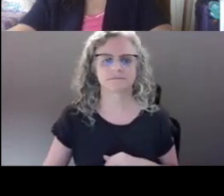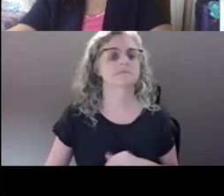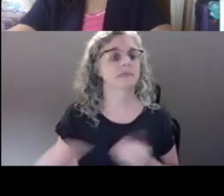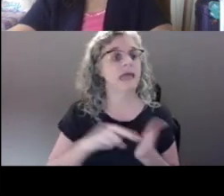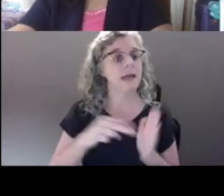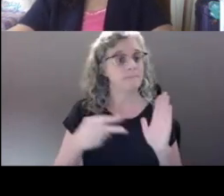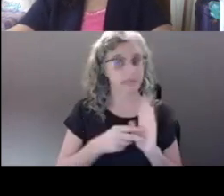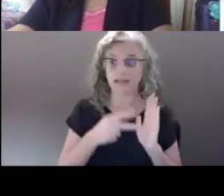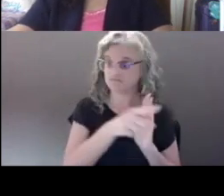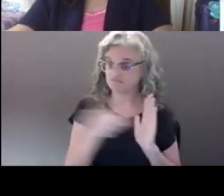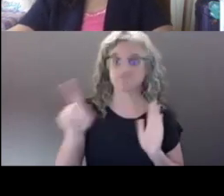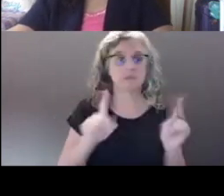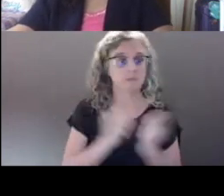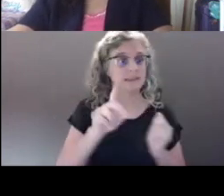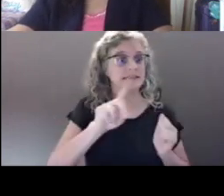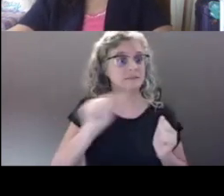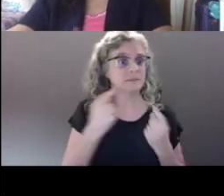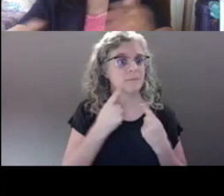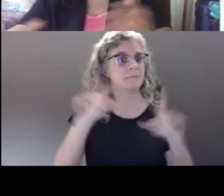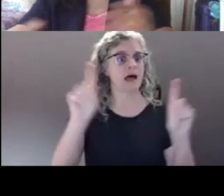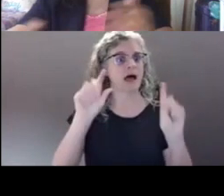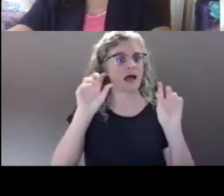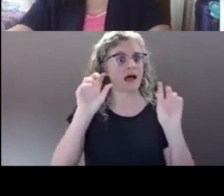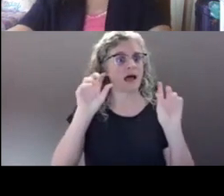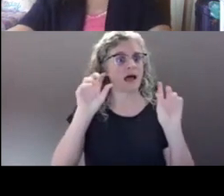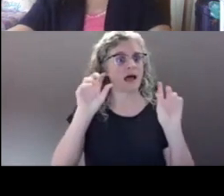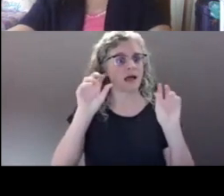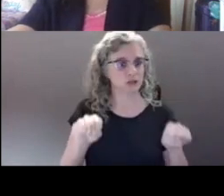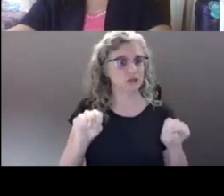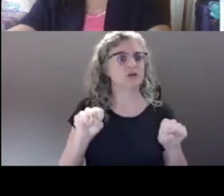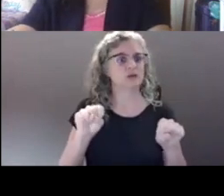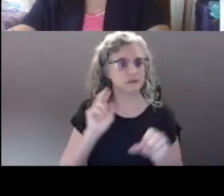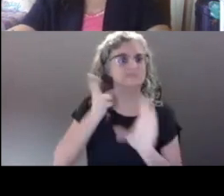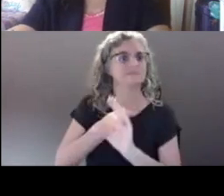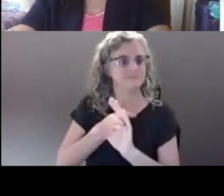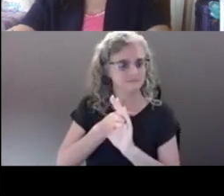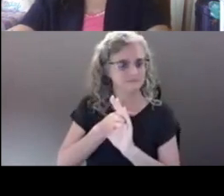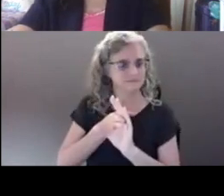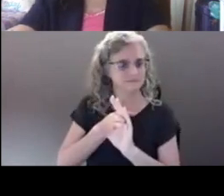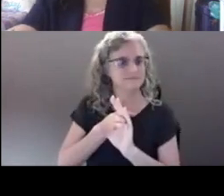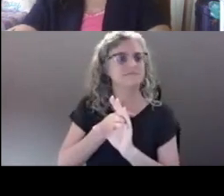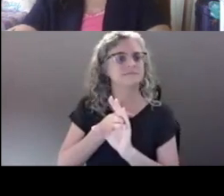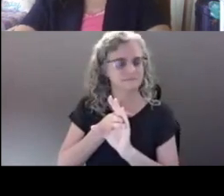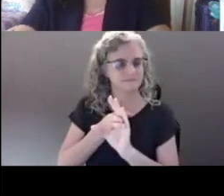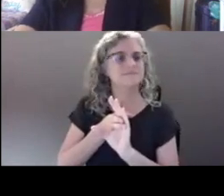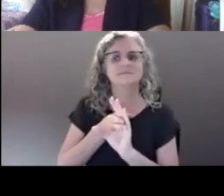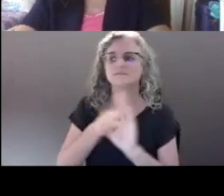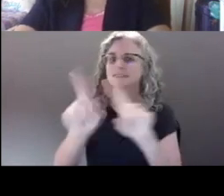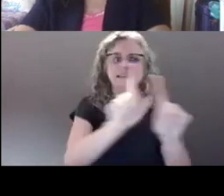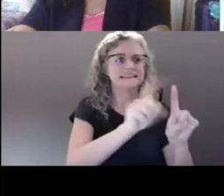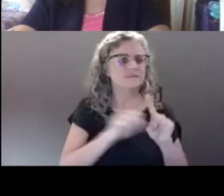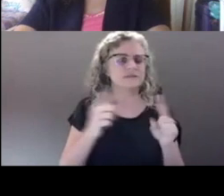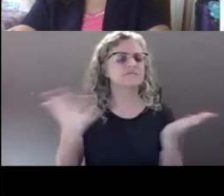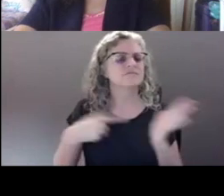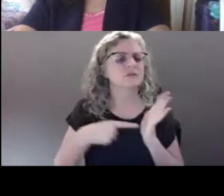mentioned. So some specific examples include curve cuts